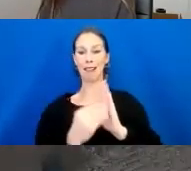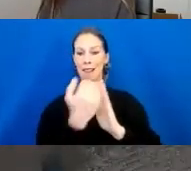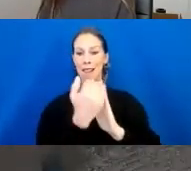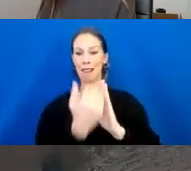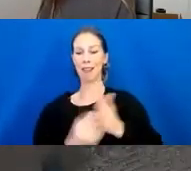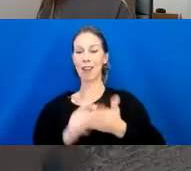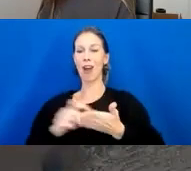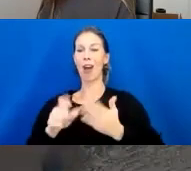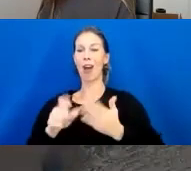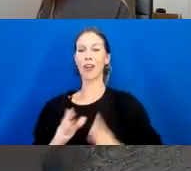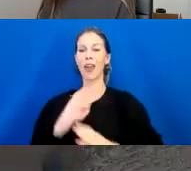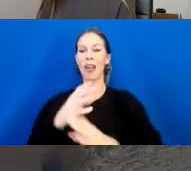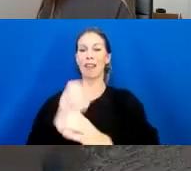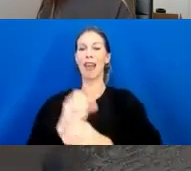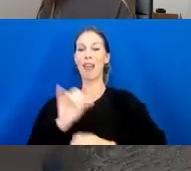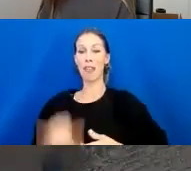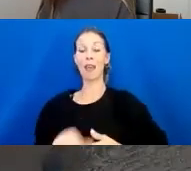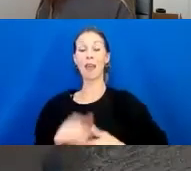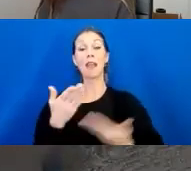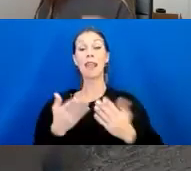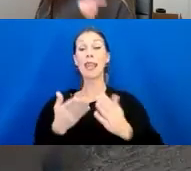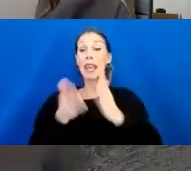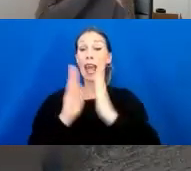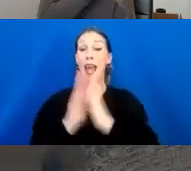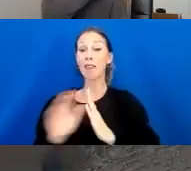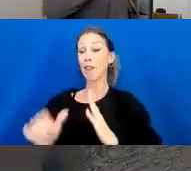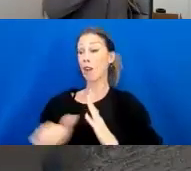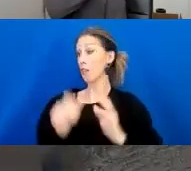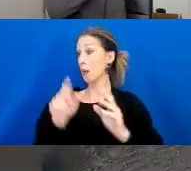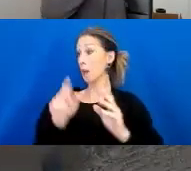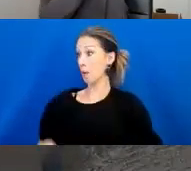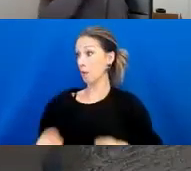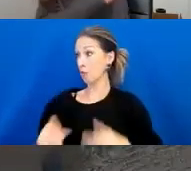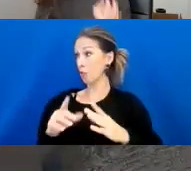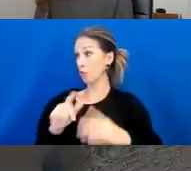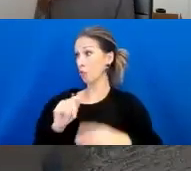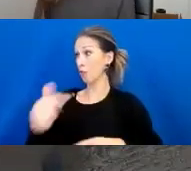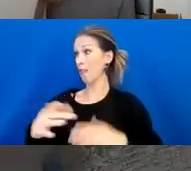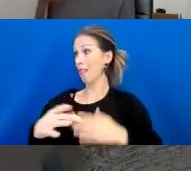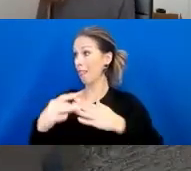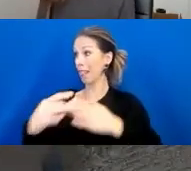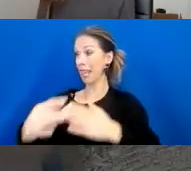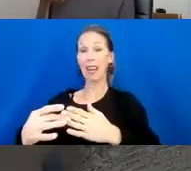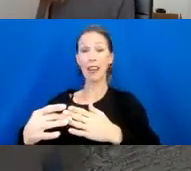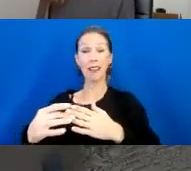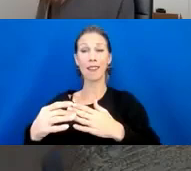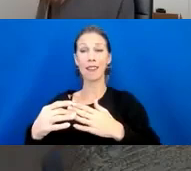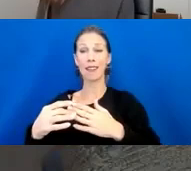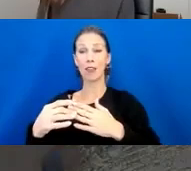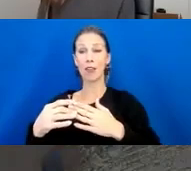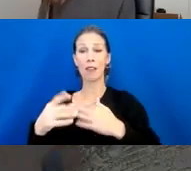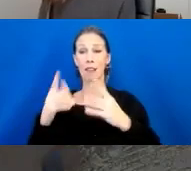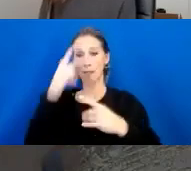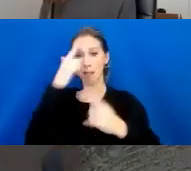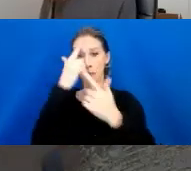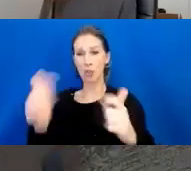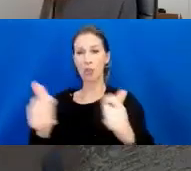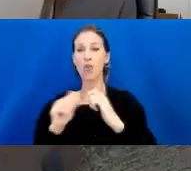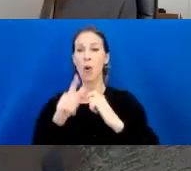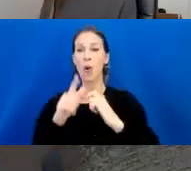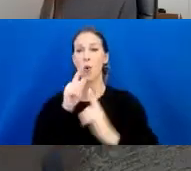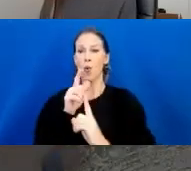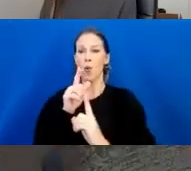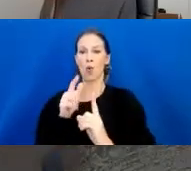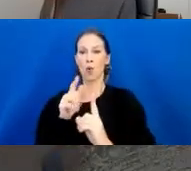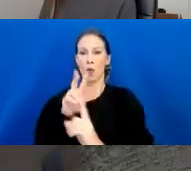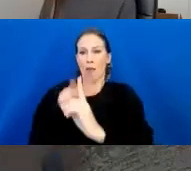the responsibility and ask someone else to take the lead. You can share screen and all of you collaborate, but only